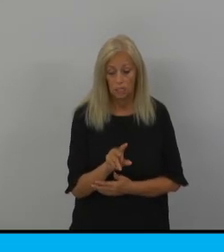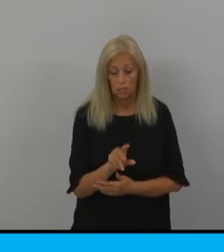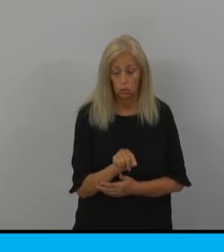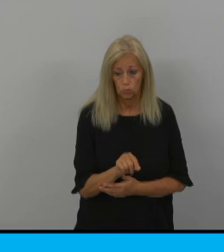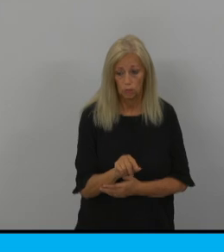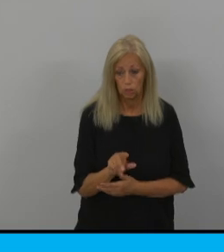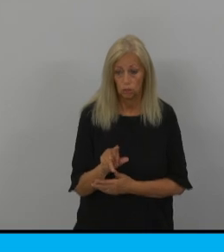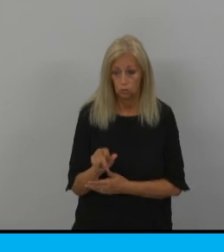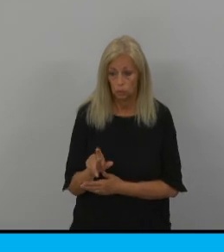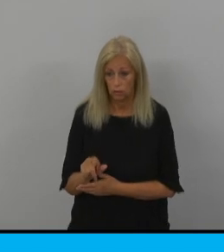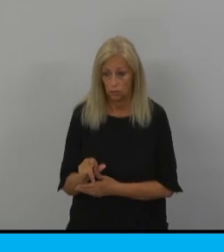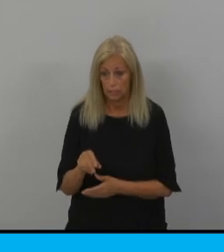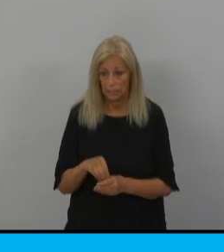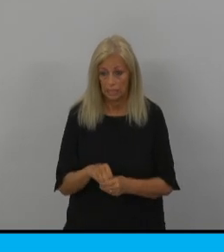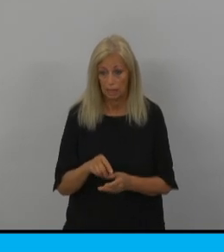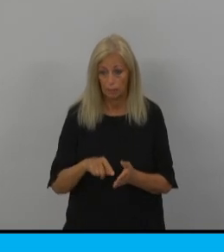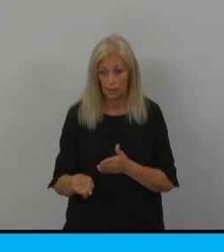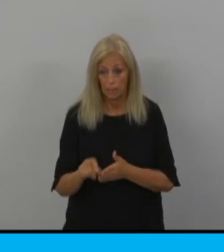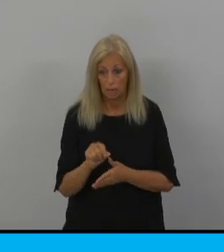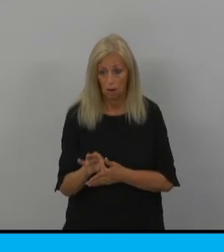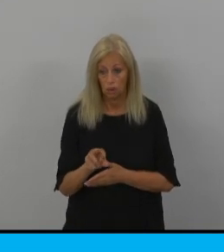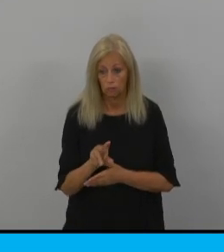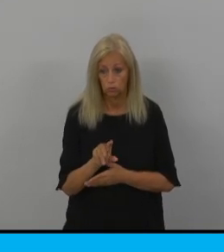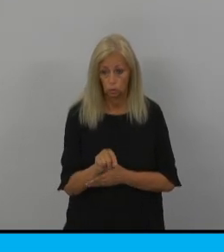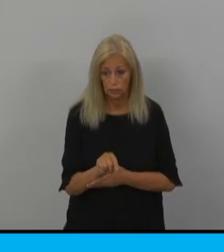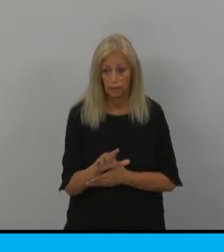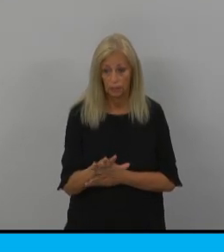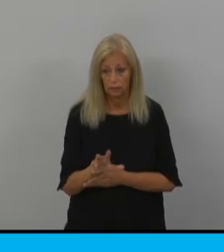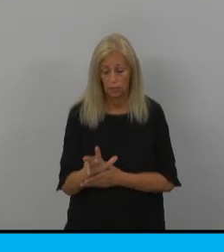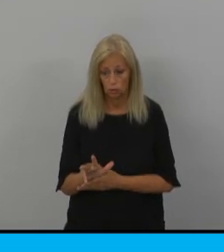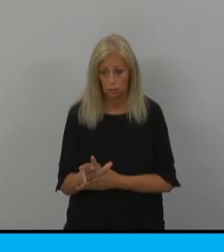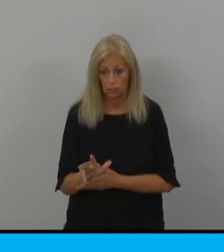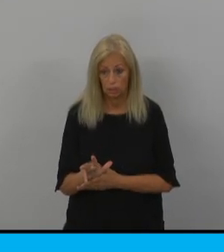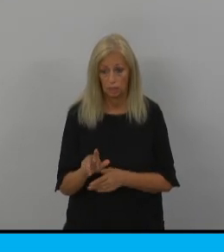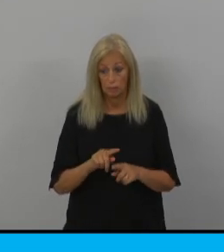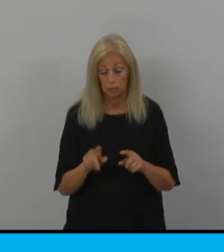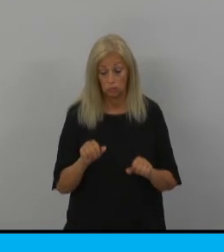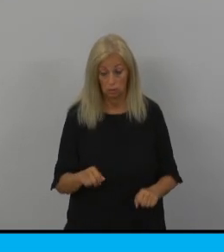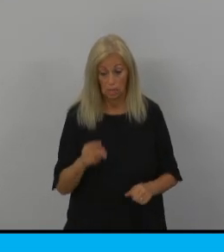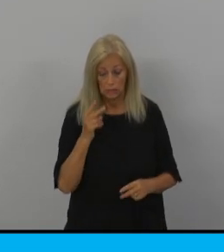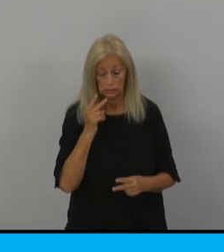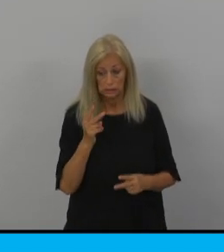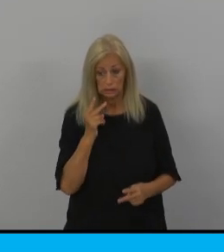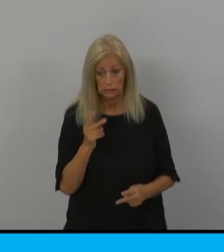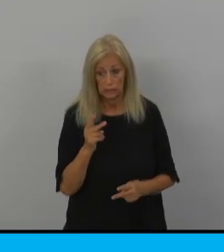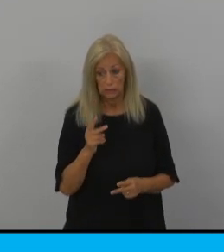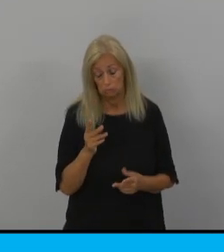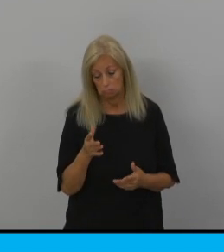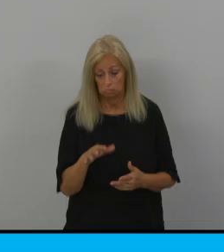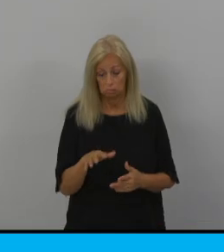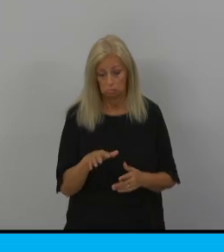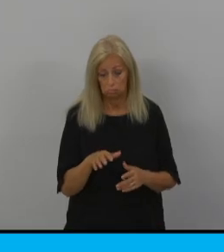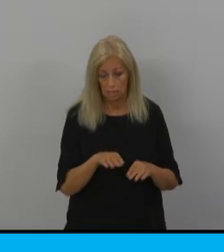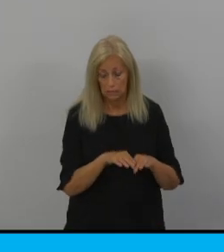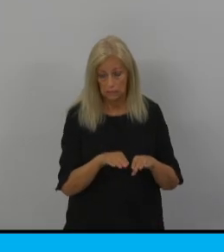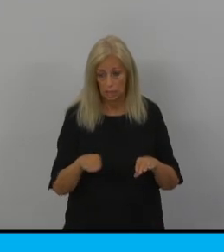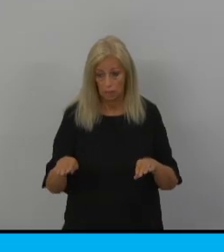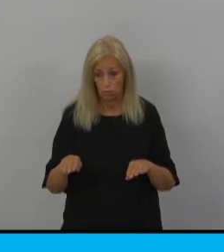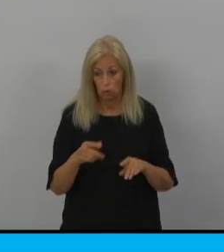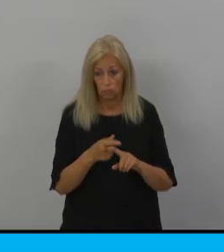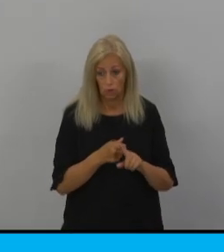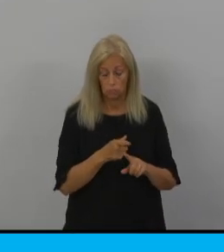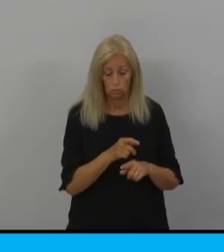2023 bonds pay off in 2053. But as you can see, they remain pretty stable from